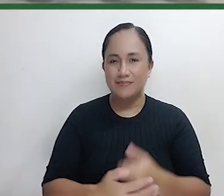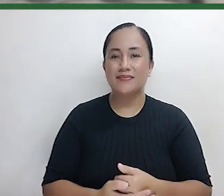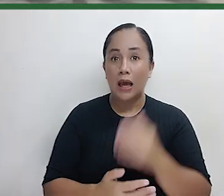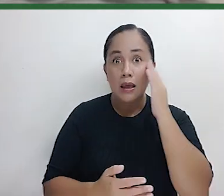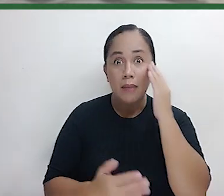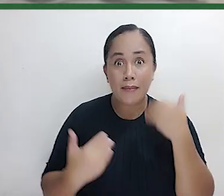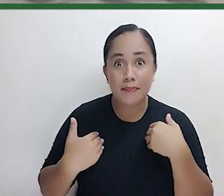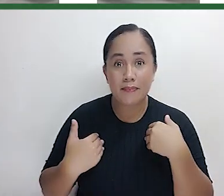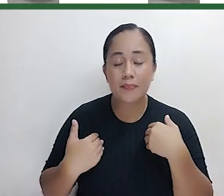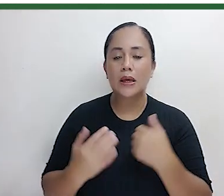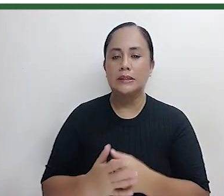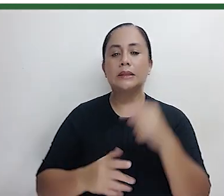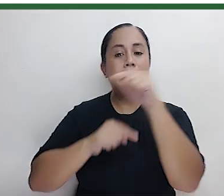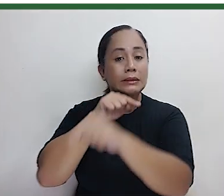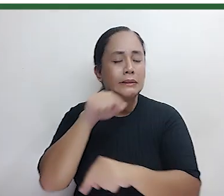do you know of?